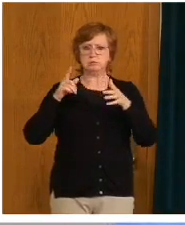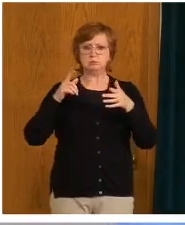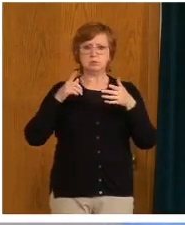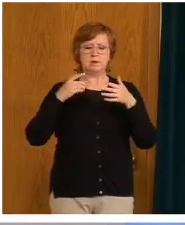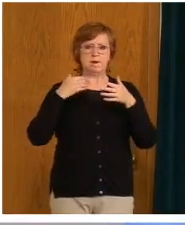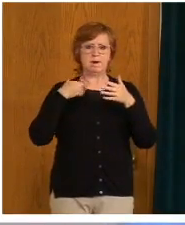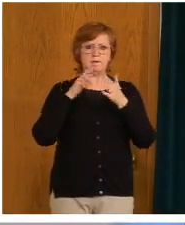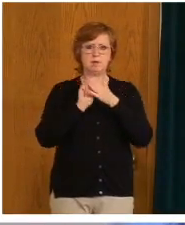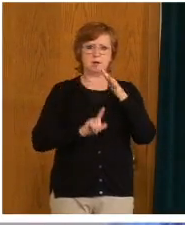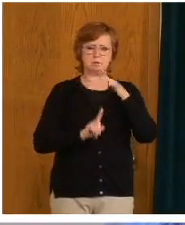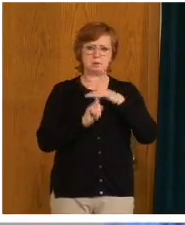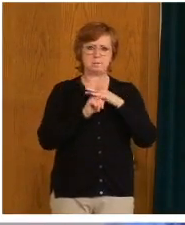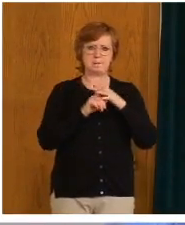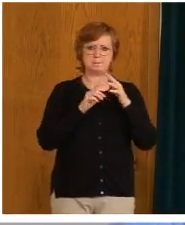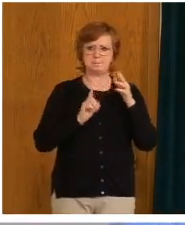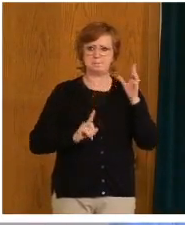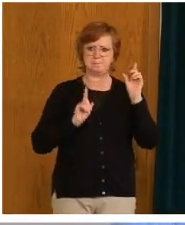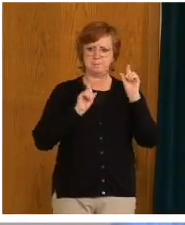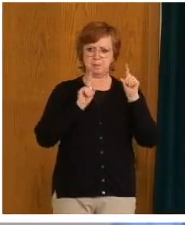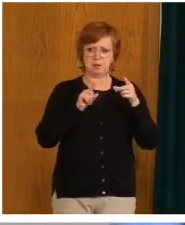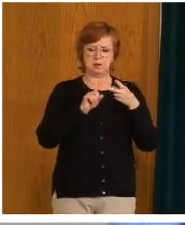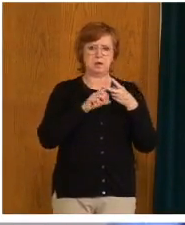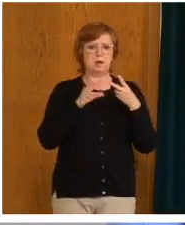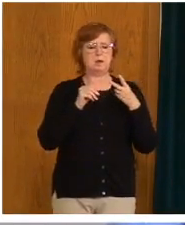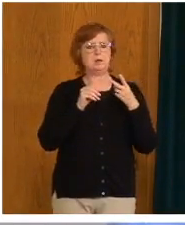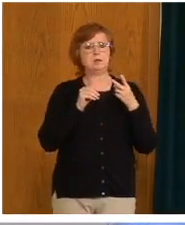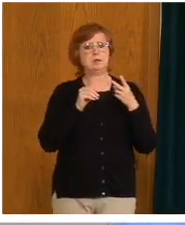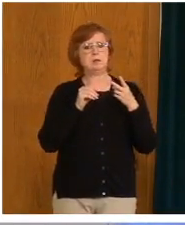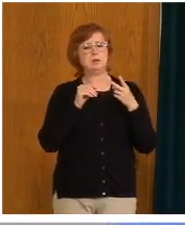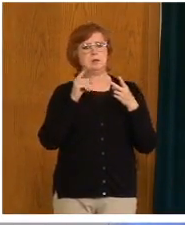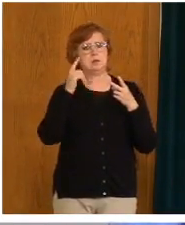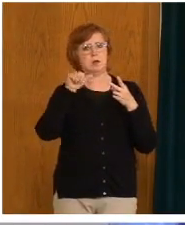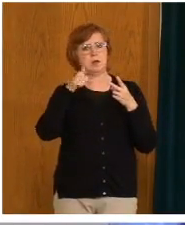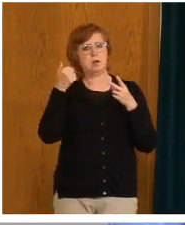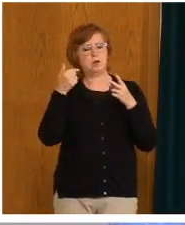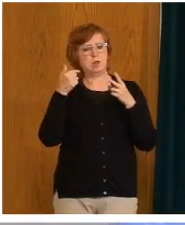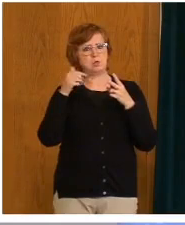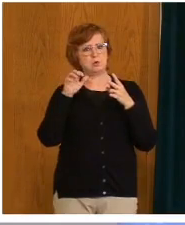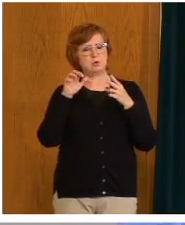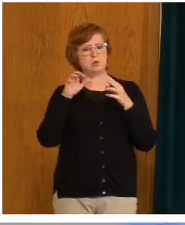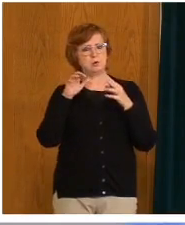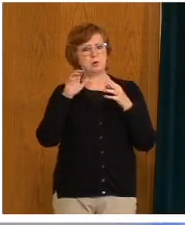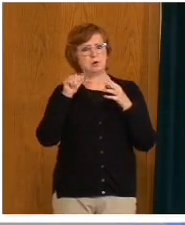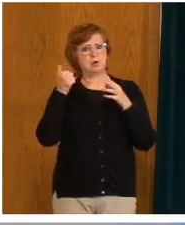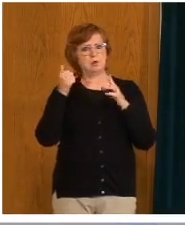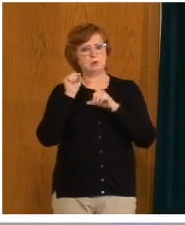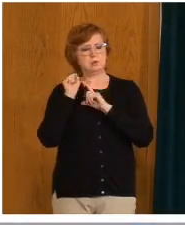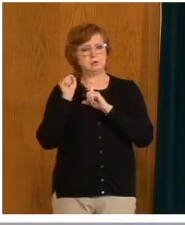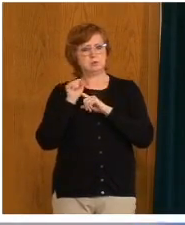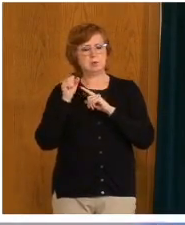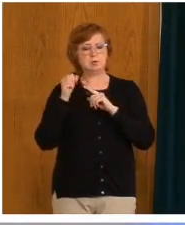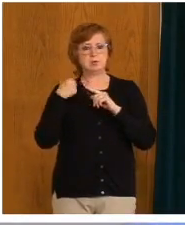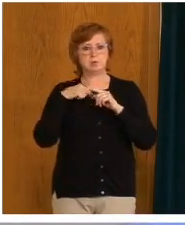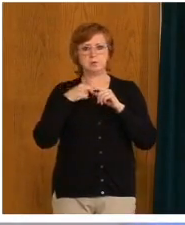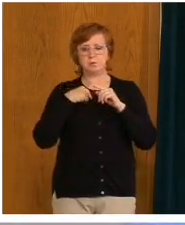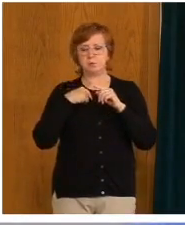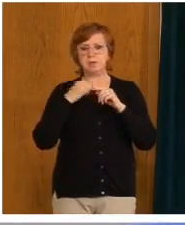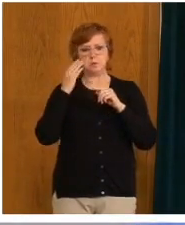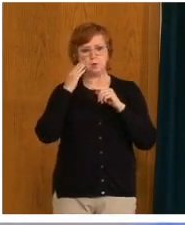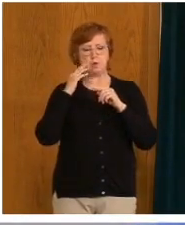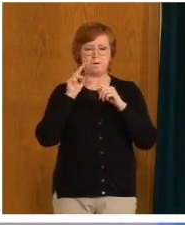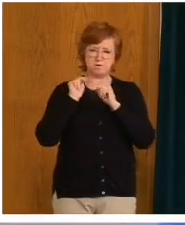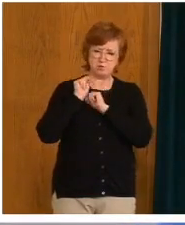communities, one of the things we did very early on, as you know, is prioritize those individuals first in our province, and we went to the far north first,